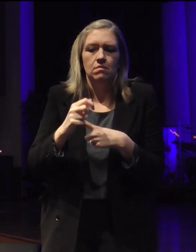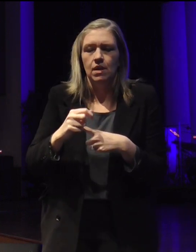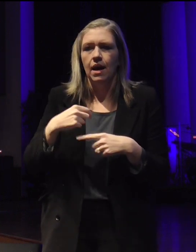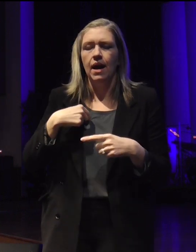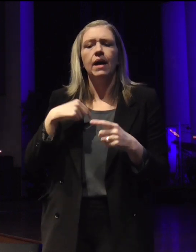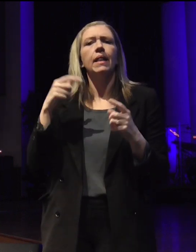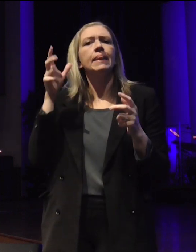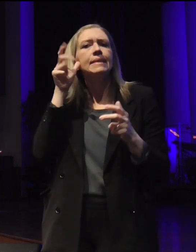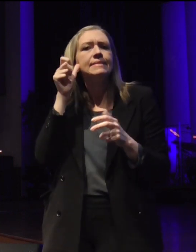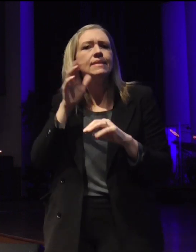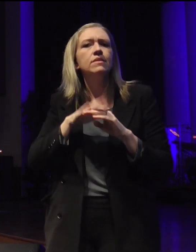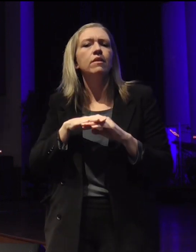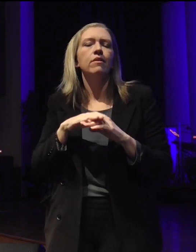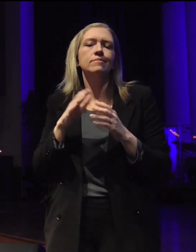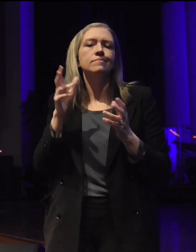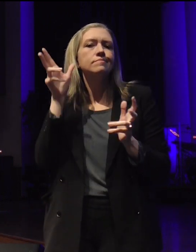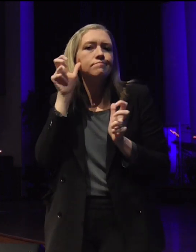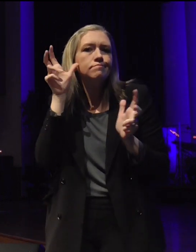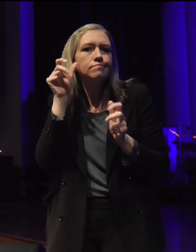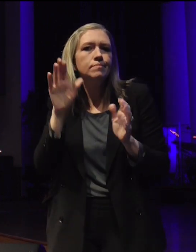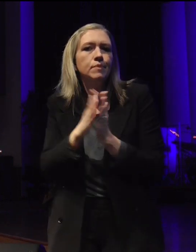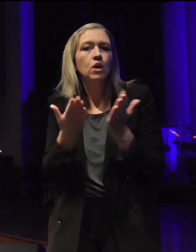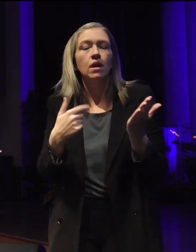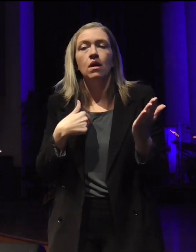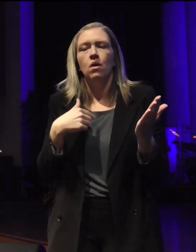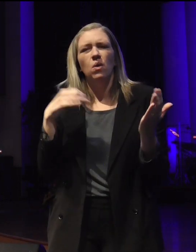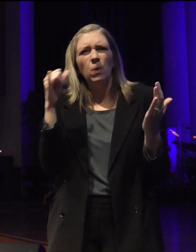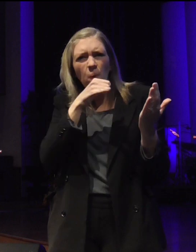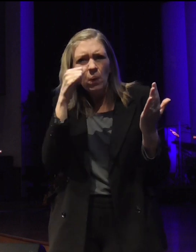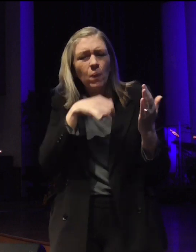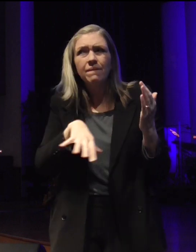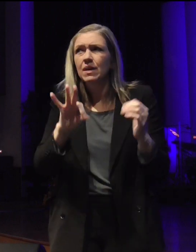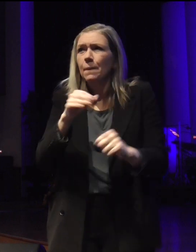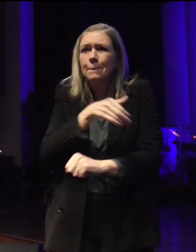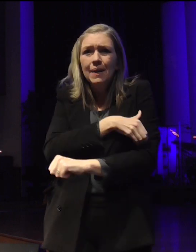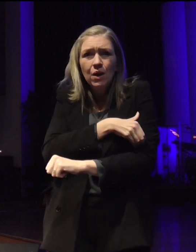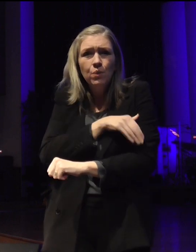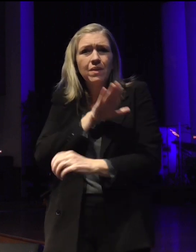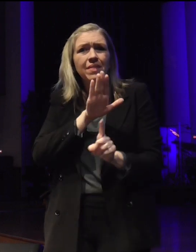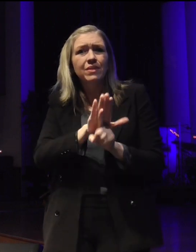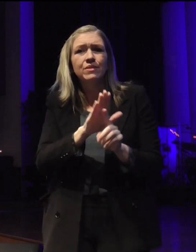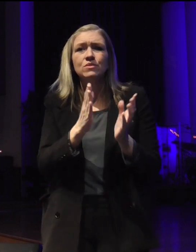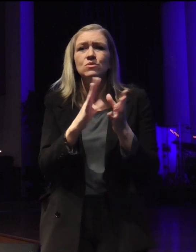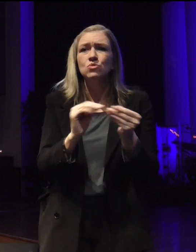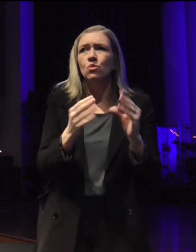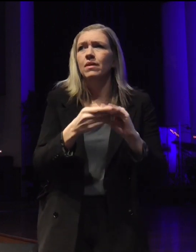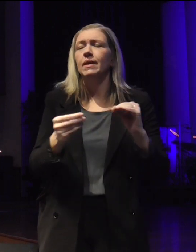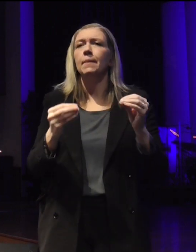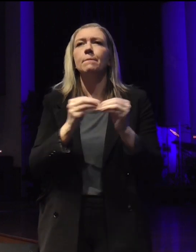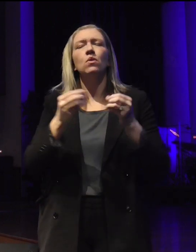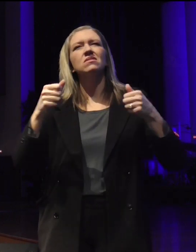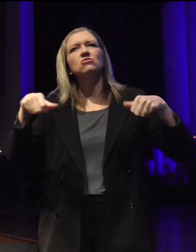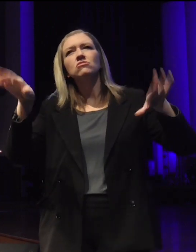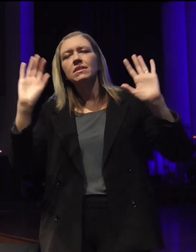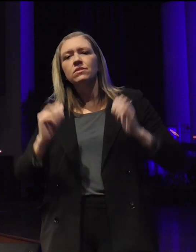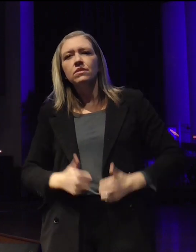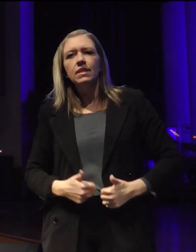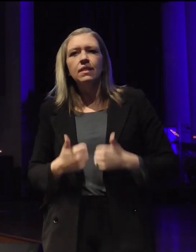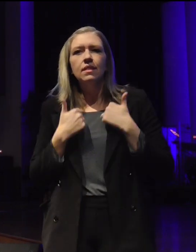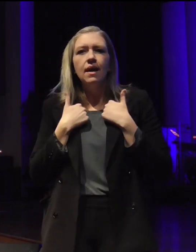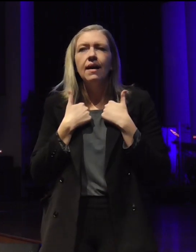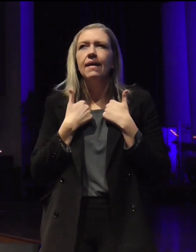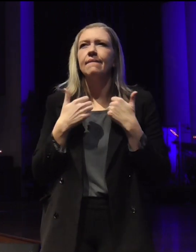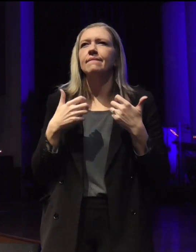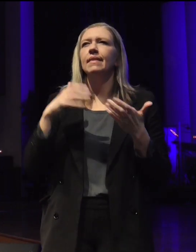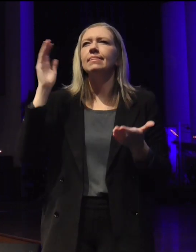Audible and found such power in Kute's story of learning to live a more surrendered life, less caught up